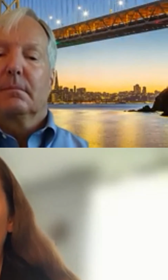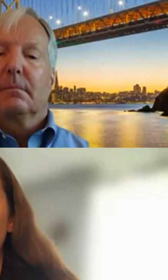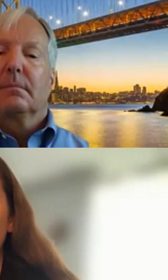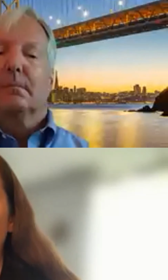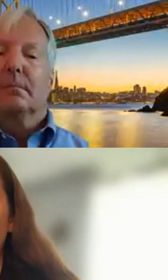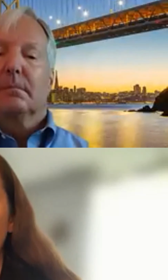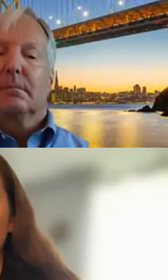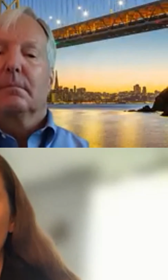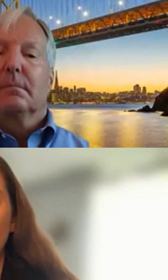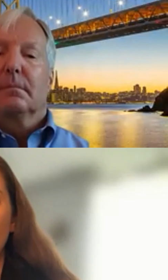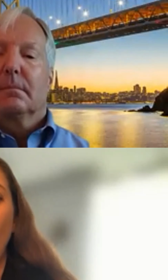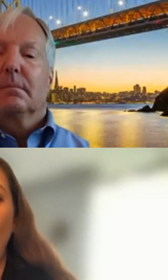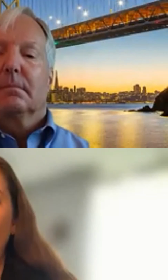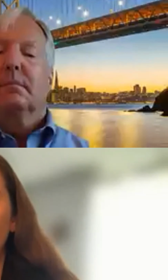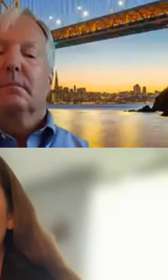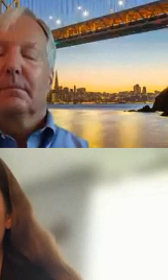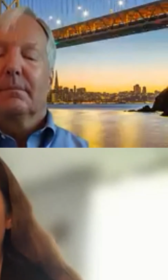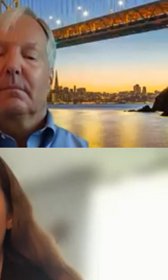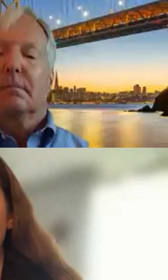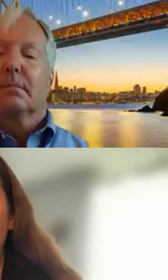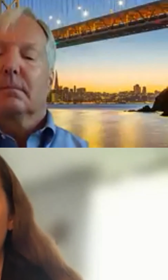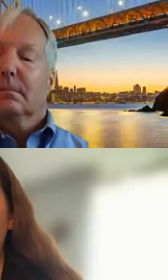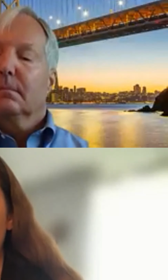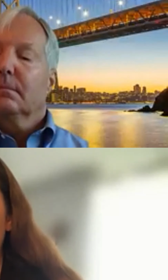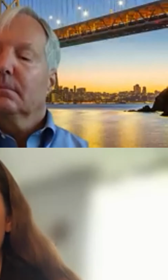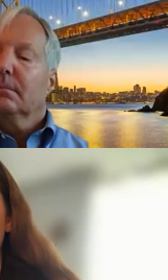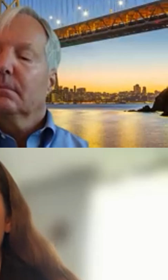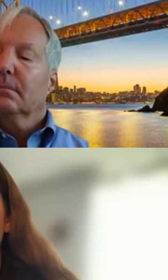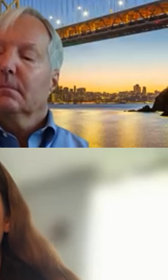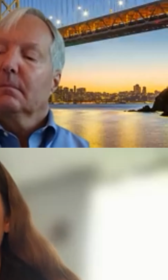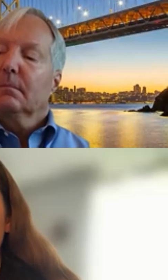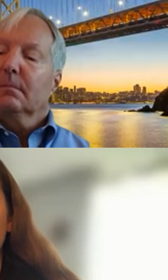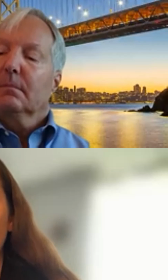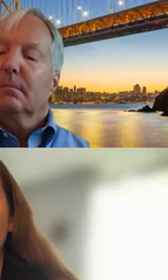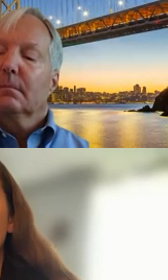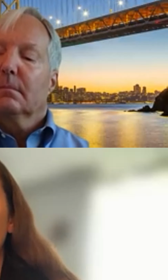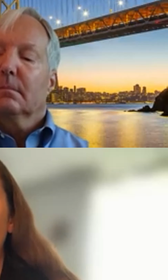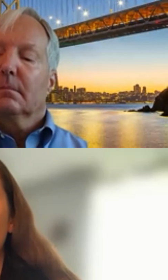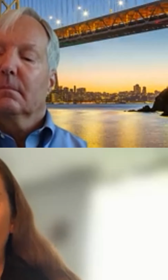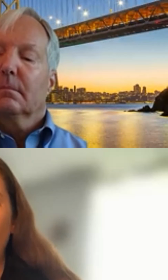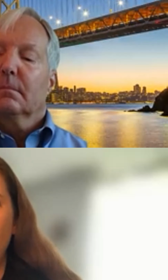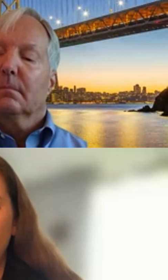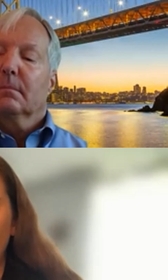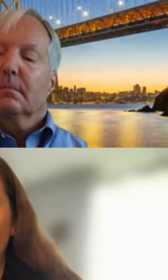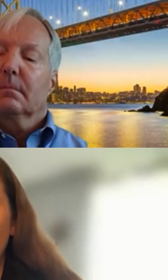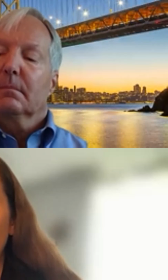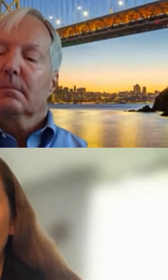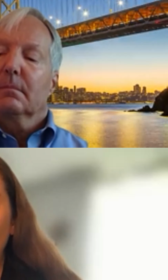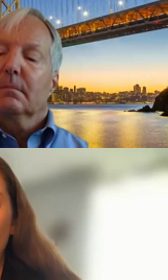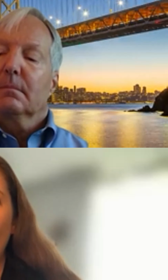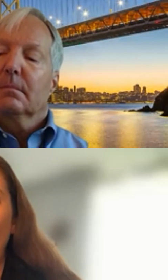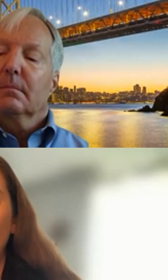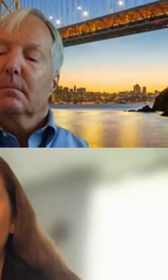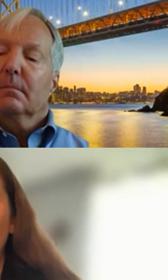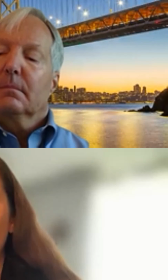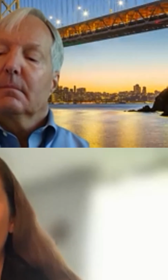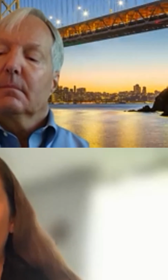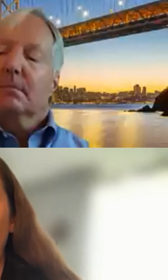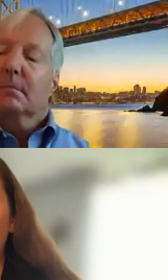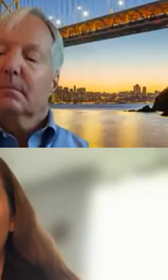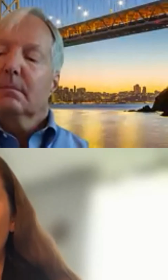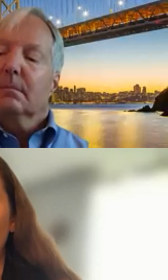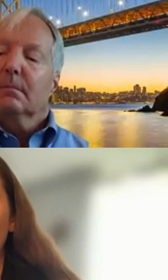when you have these conversations. All of you are providing the highest level evidence-based interventions, chronic disease self-management programs. All of